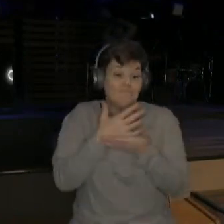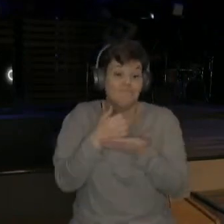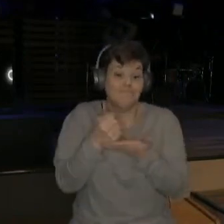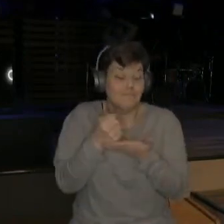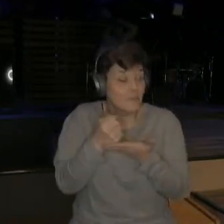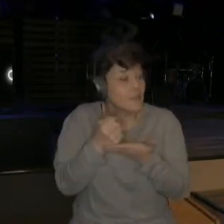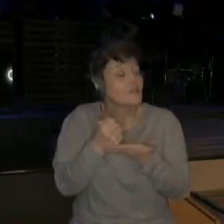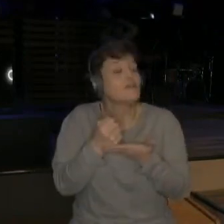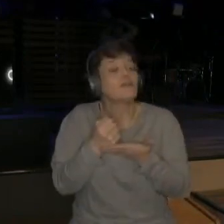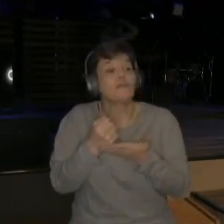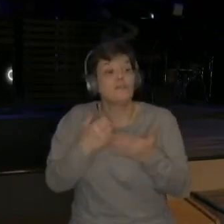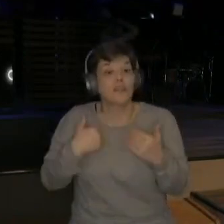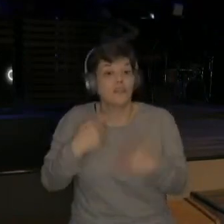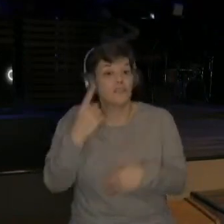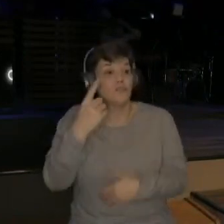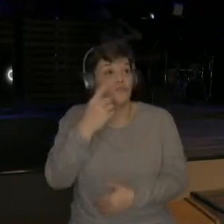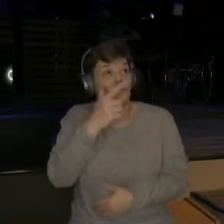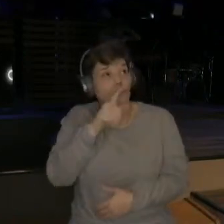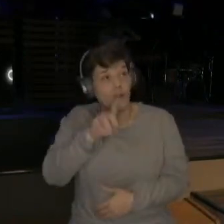for Abigail.